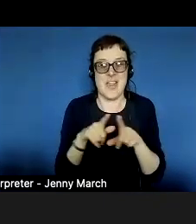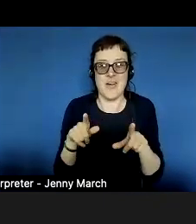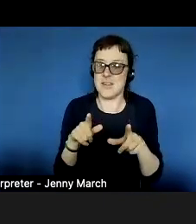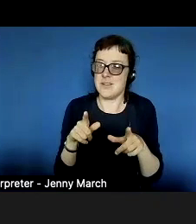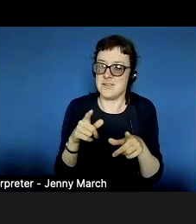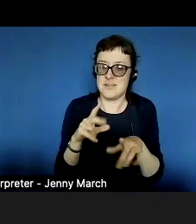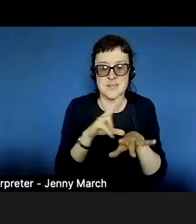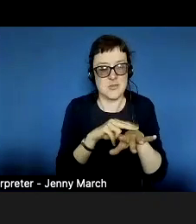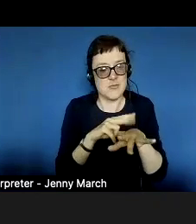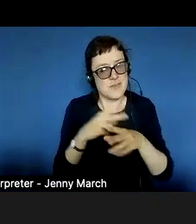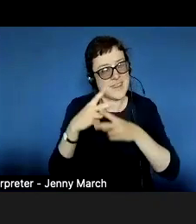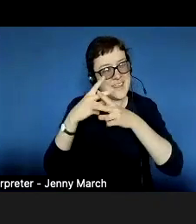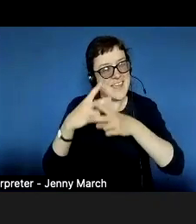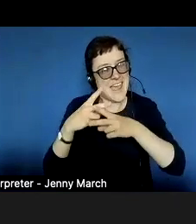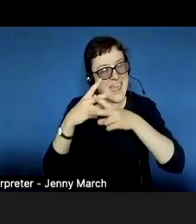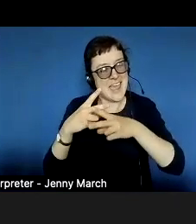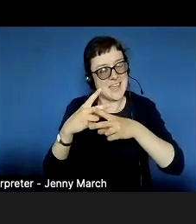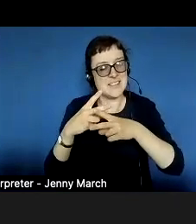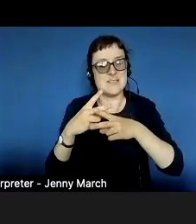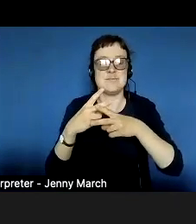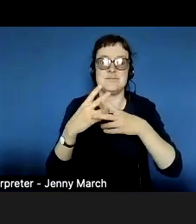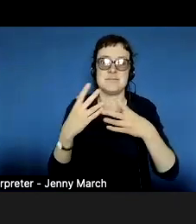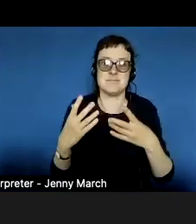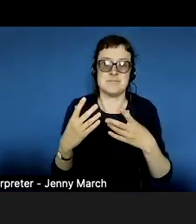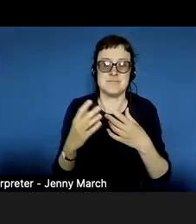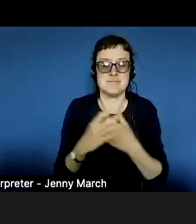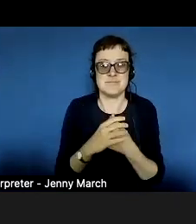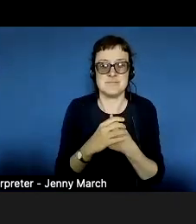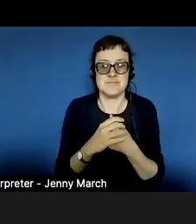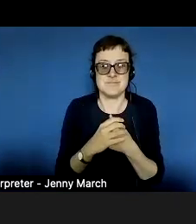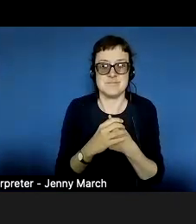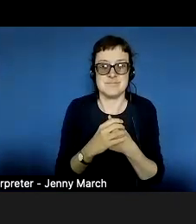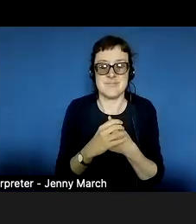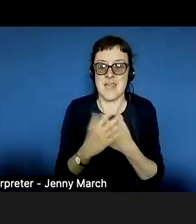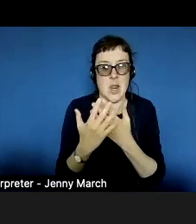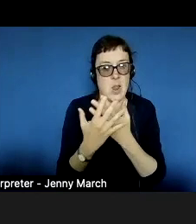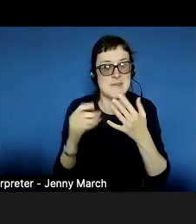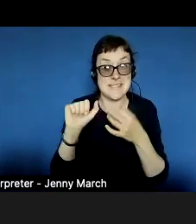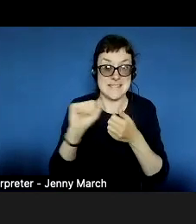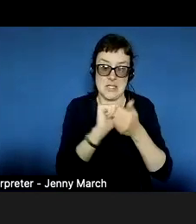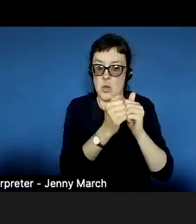and potentially not so much. A lot of his contemporaries weren't